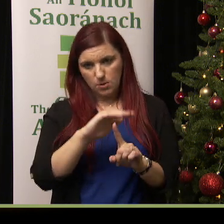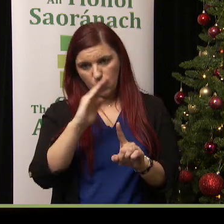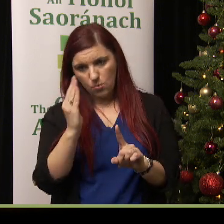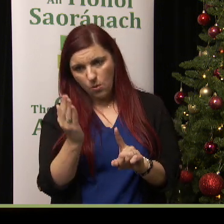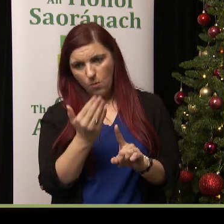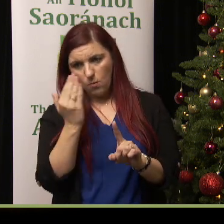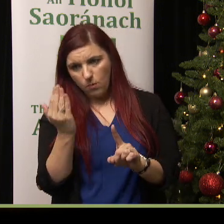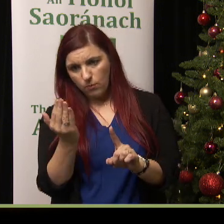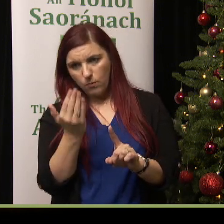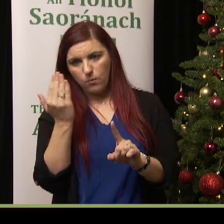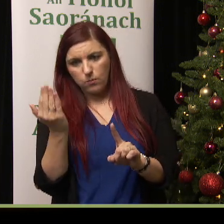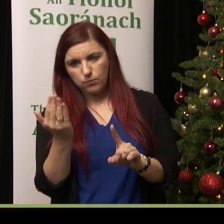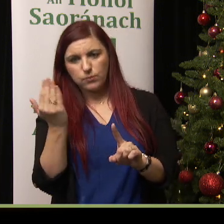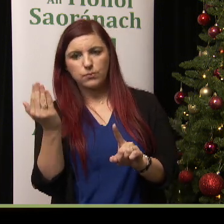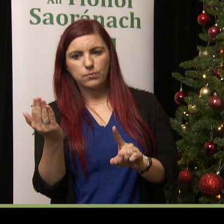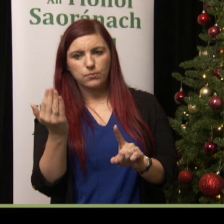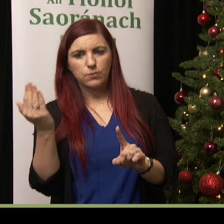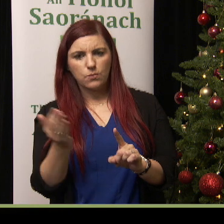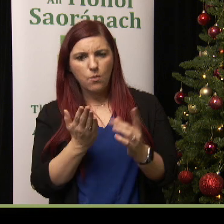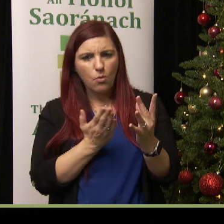quietly through the herbal,